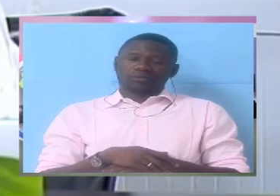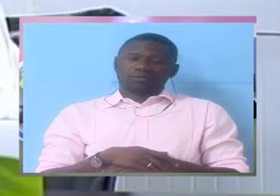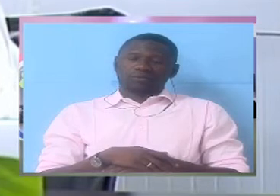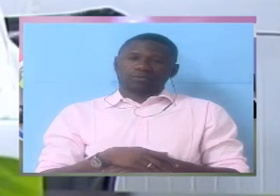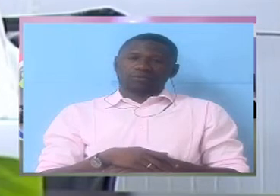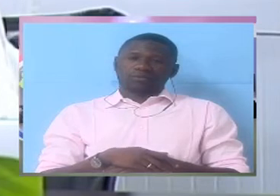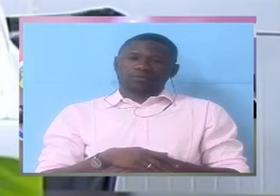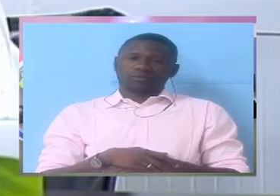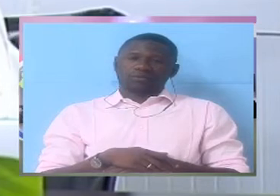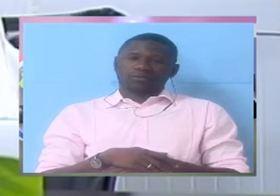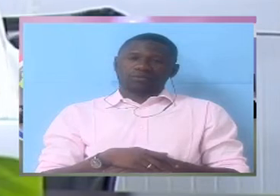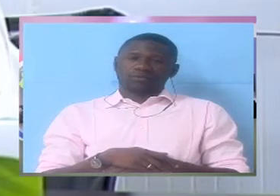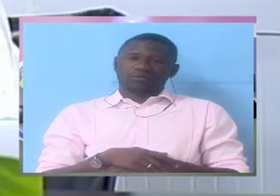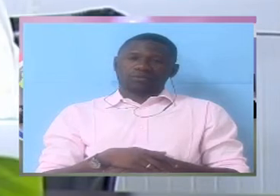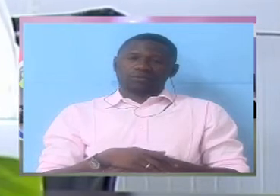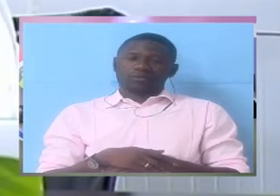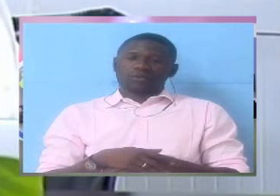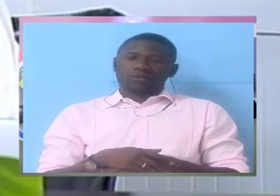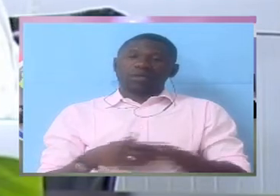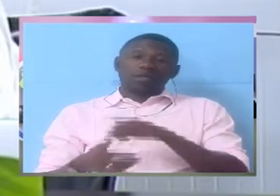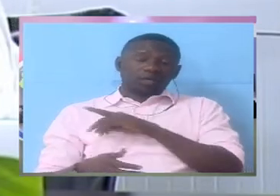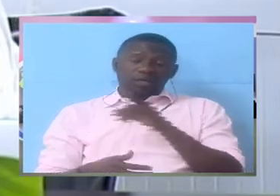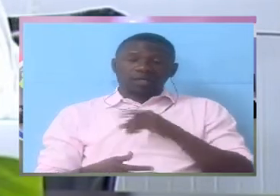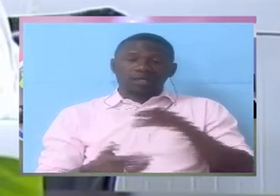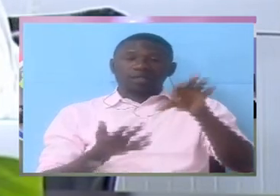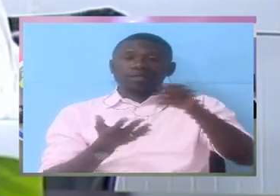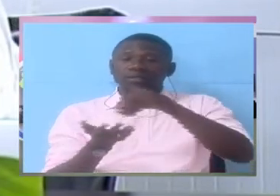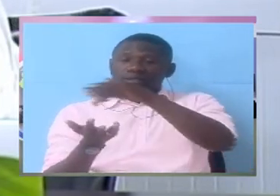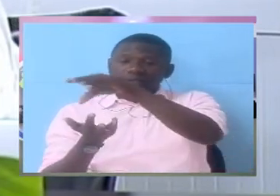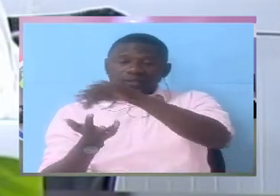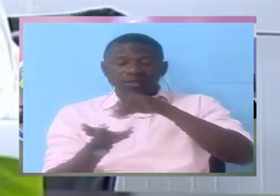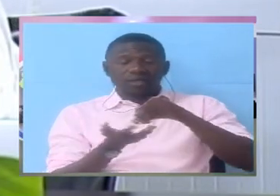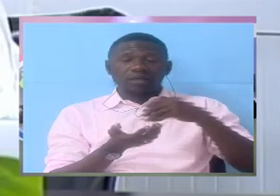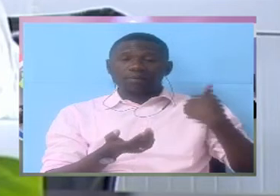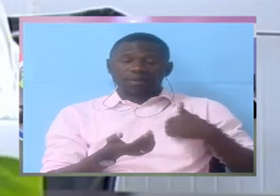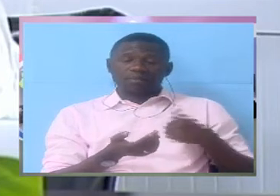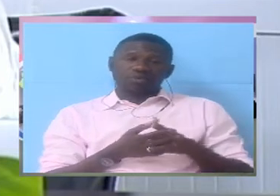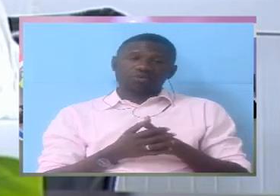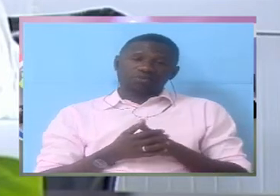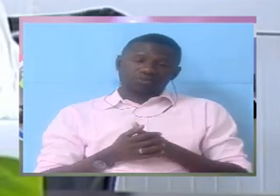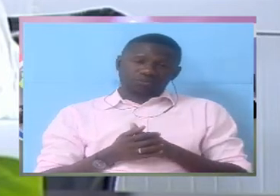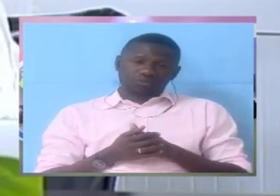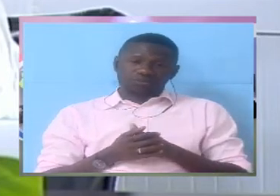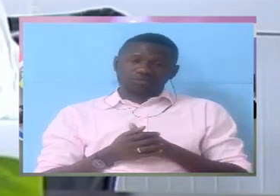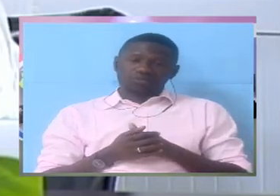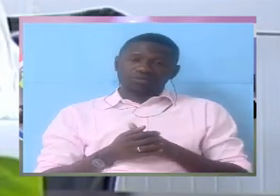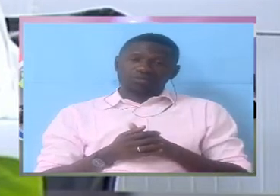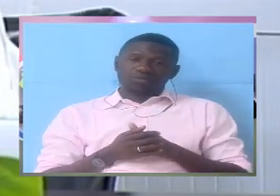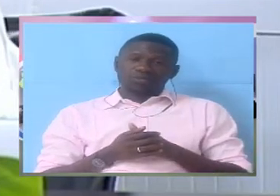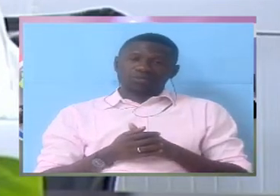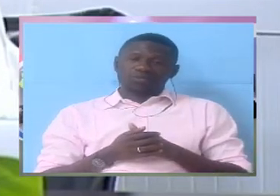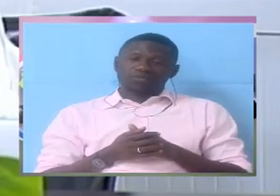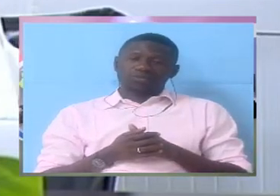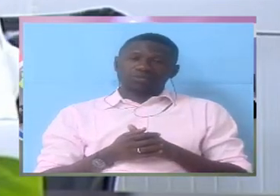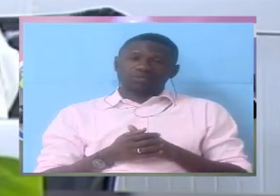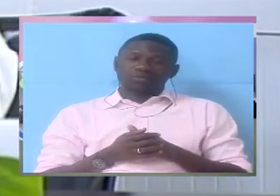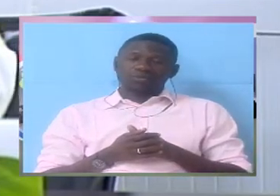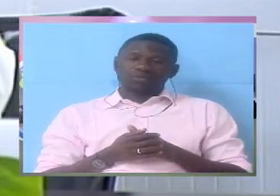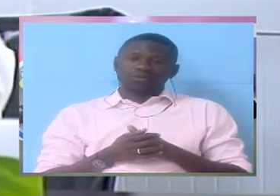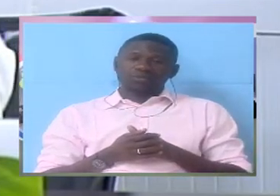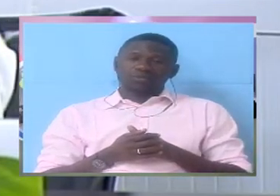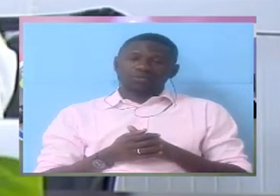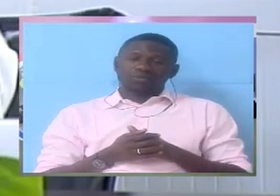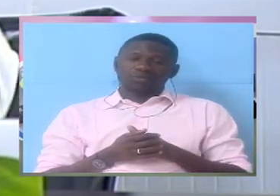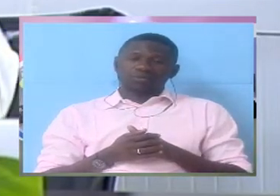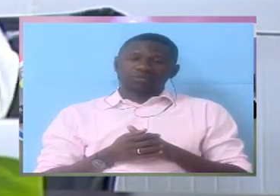of select people. Amunta tumolo lika molu nyala tombone. Who have